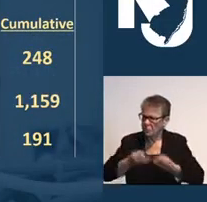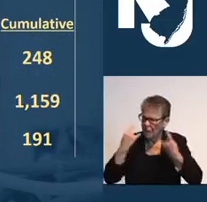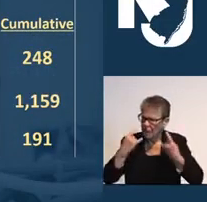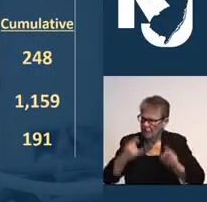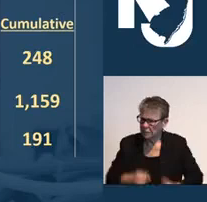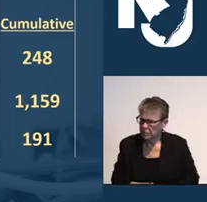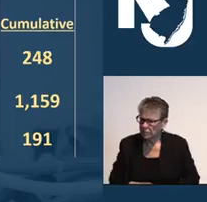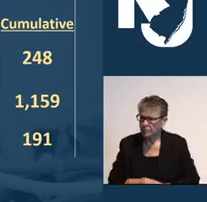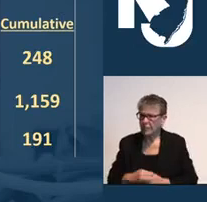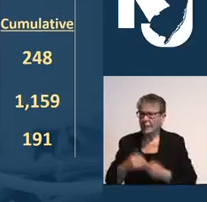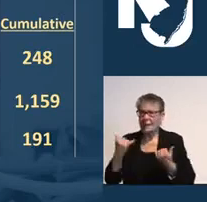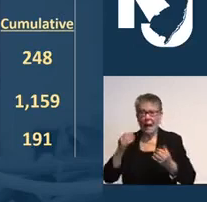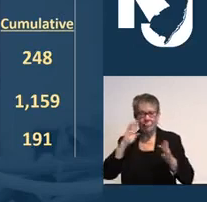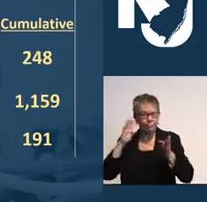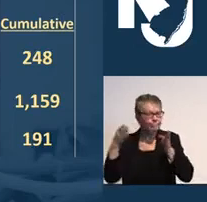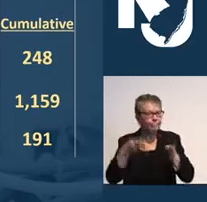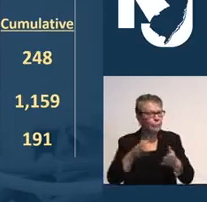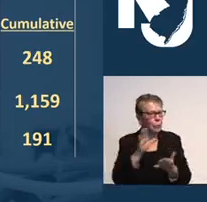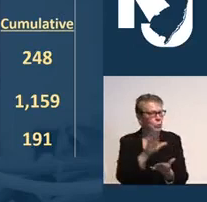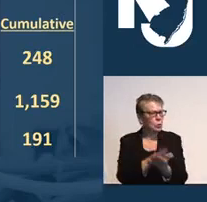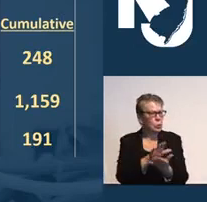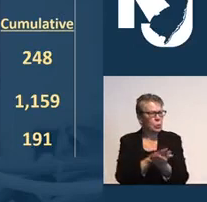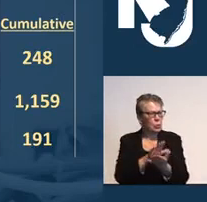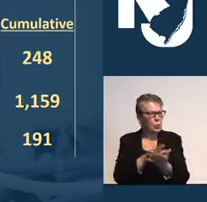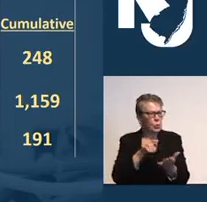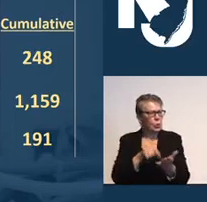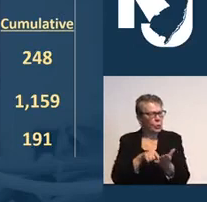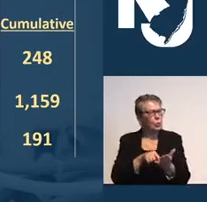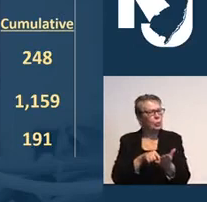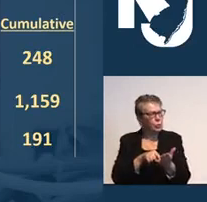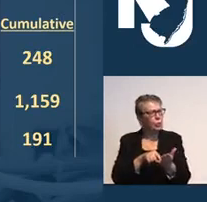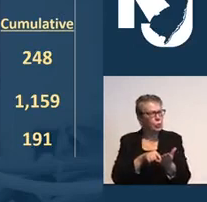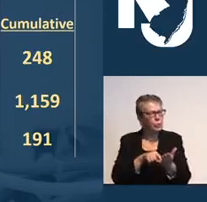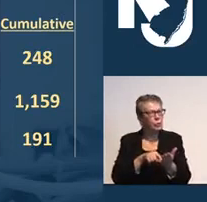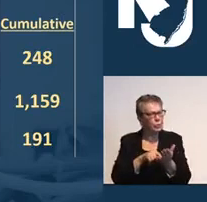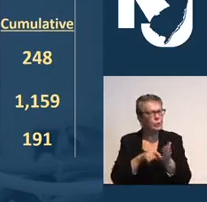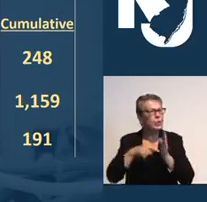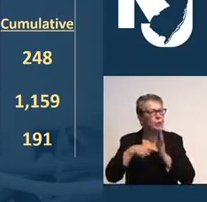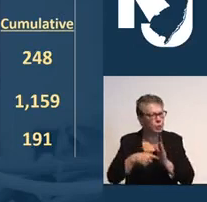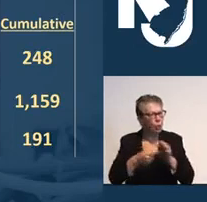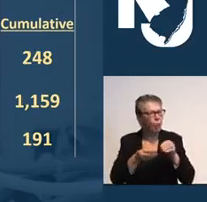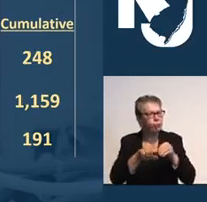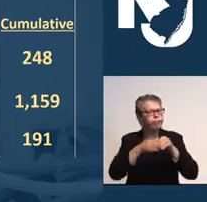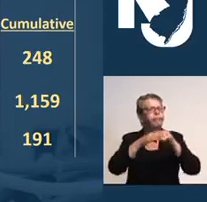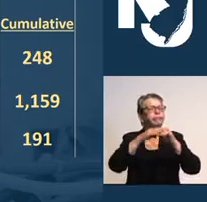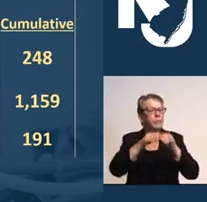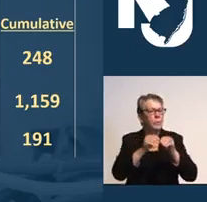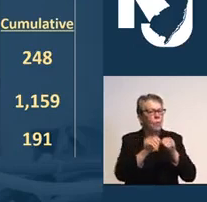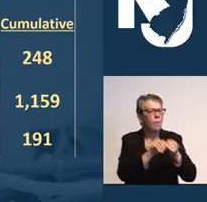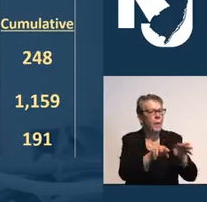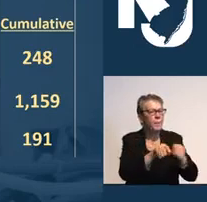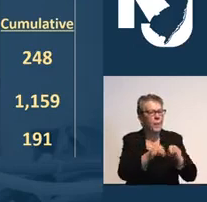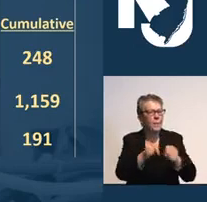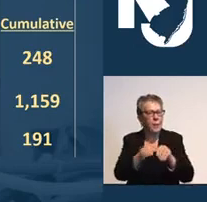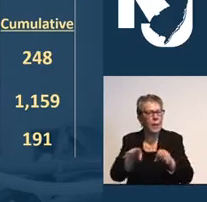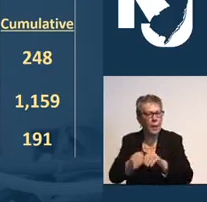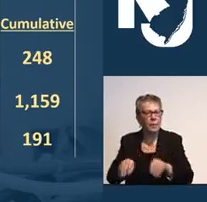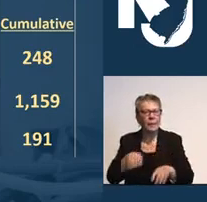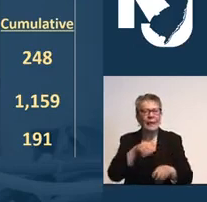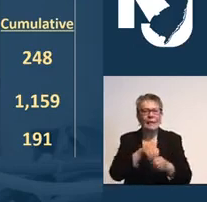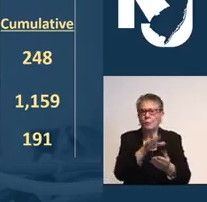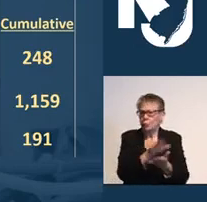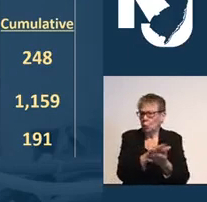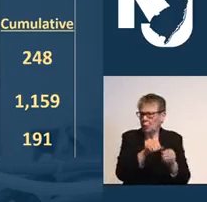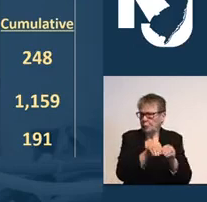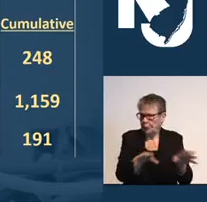seen a spike in the last reporting period in the number of outbreaks traced to direct in-school transmission. But as we've